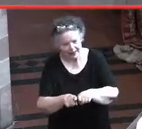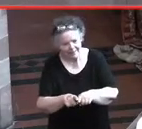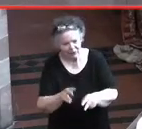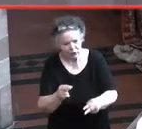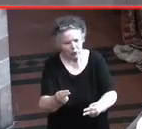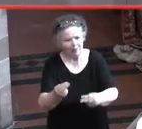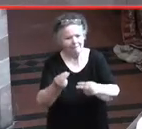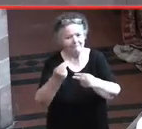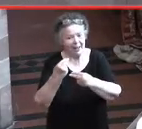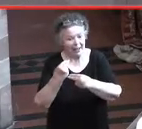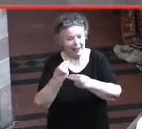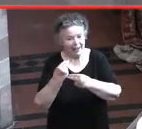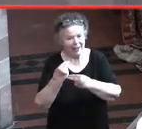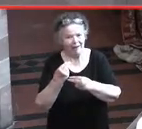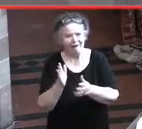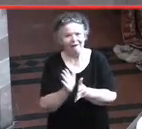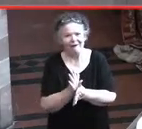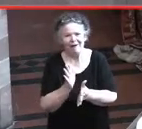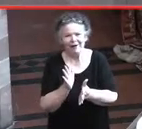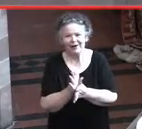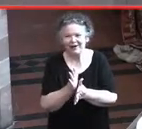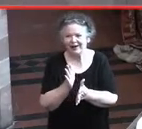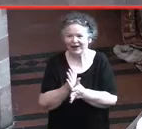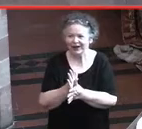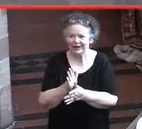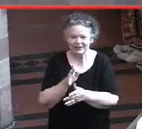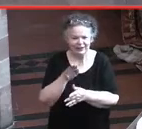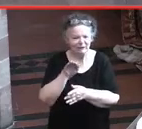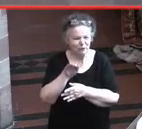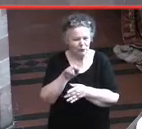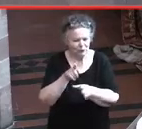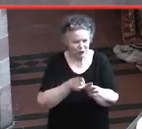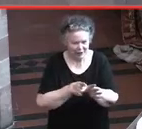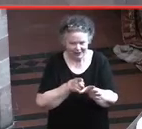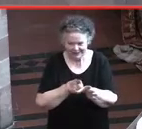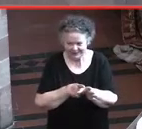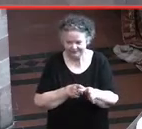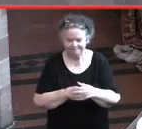back on with great delight in the years ahead.